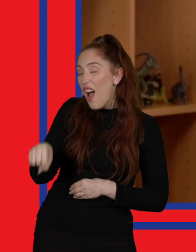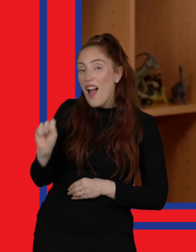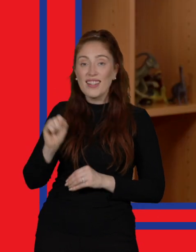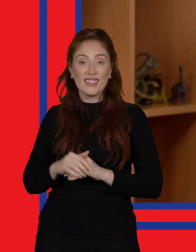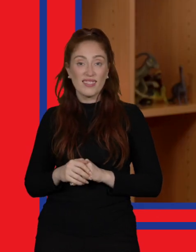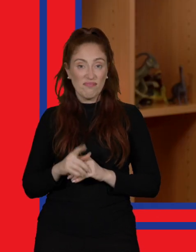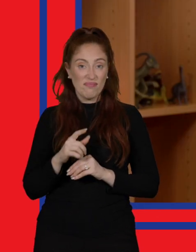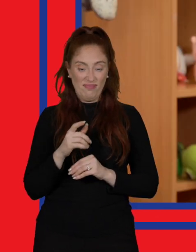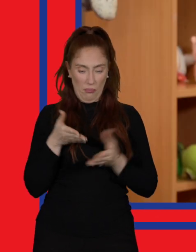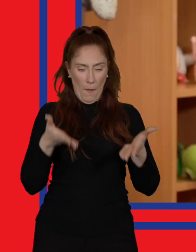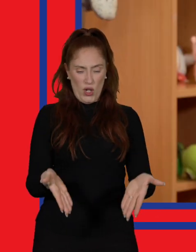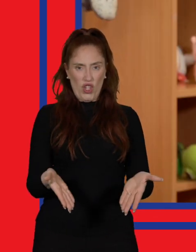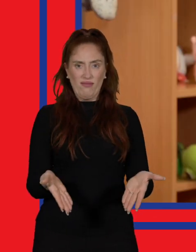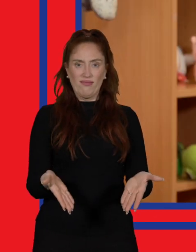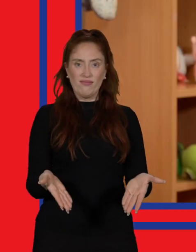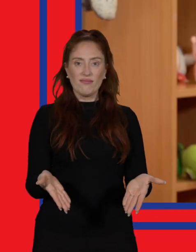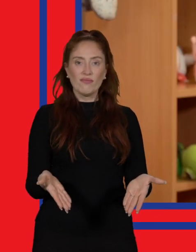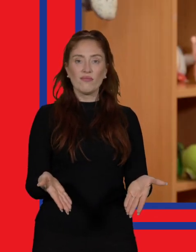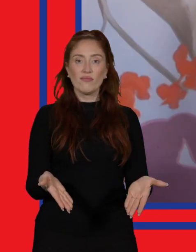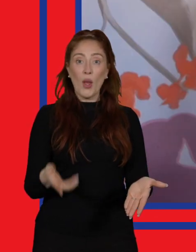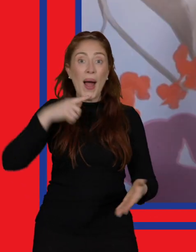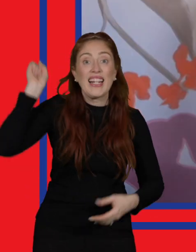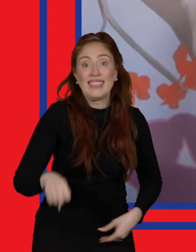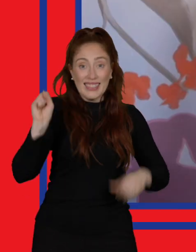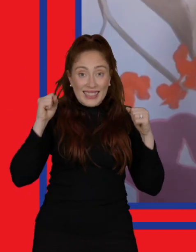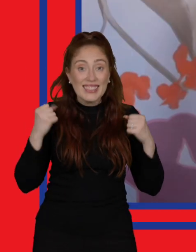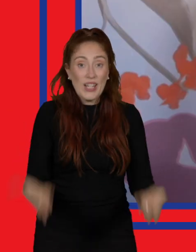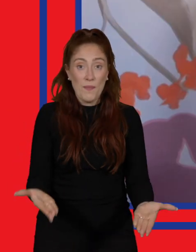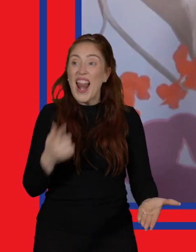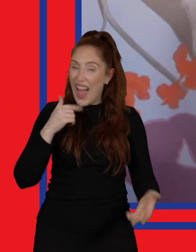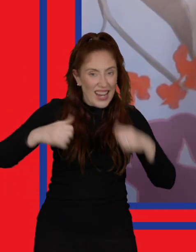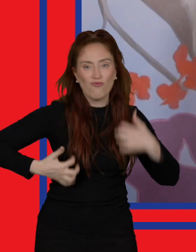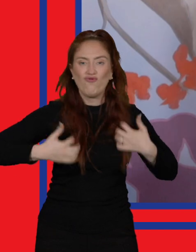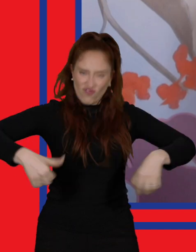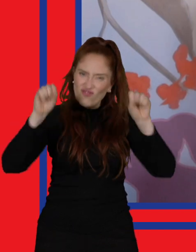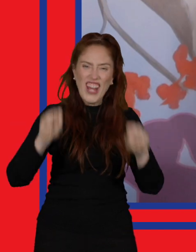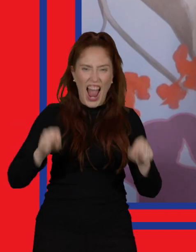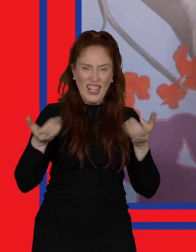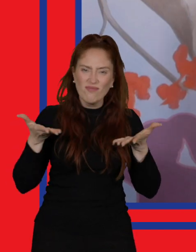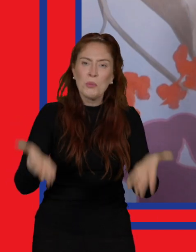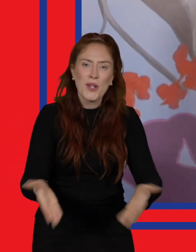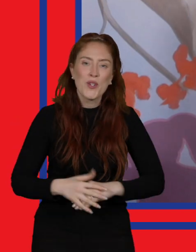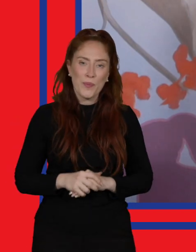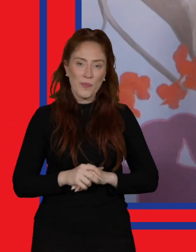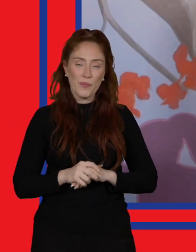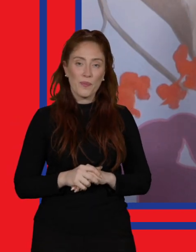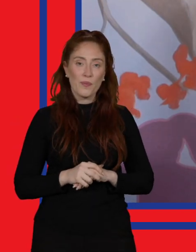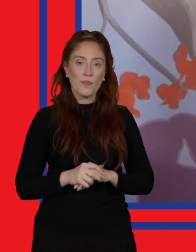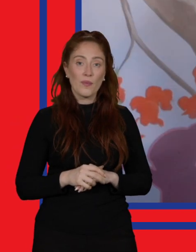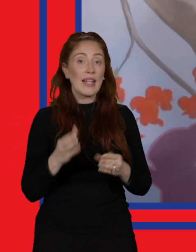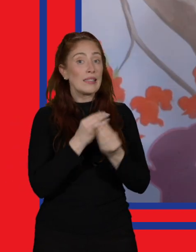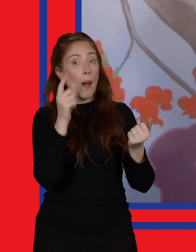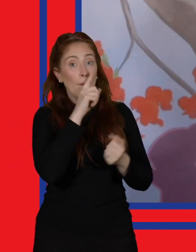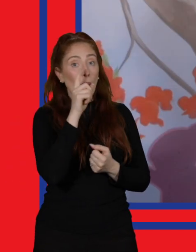way of saying yes. Consent is permission. Enthusiastic consent, you're like yes, and you're like very enthusiastic about